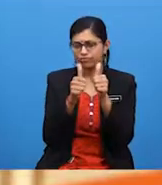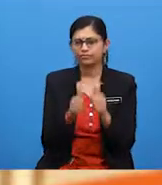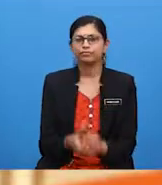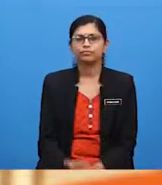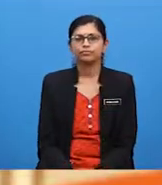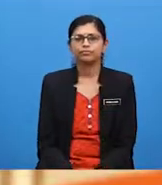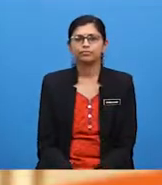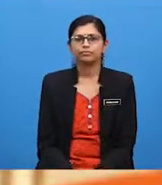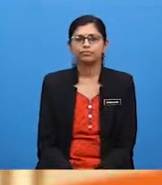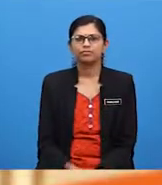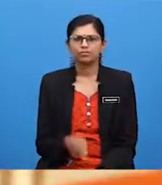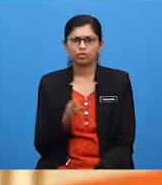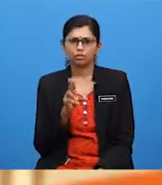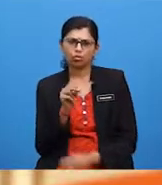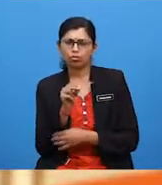Huh? No?